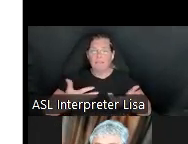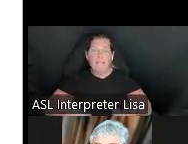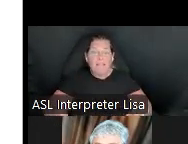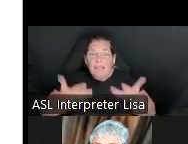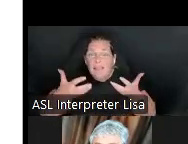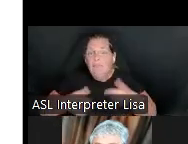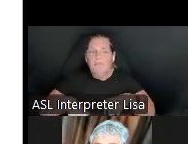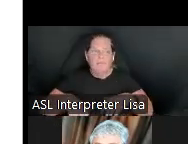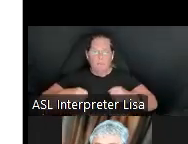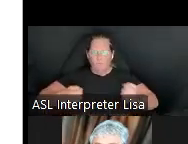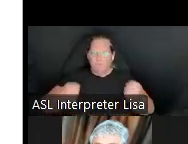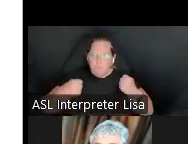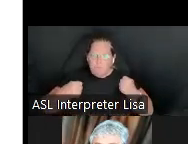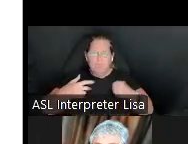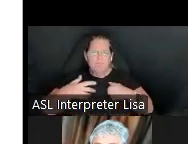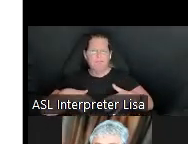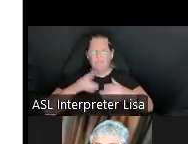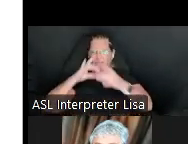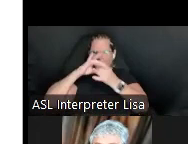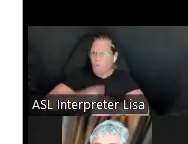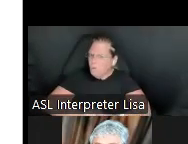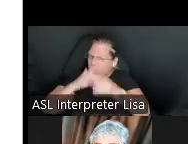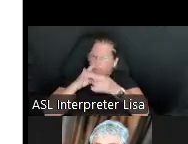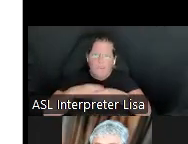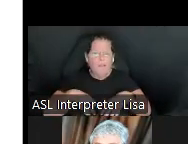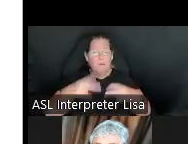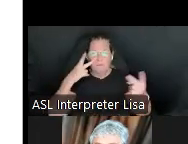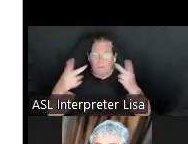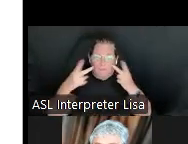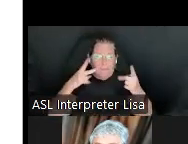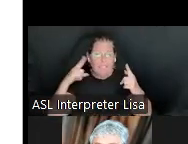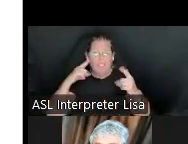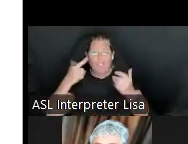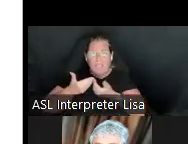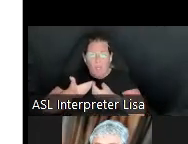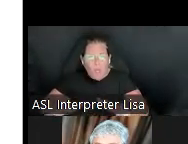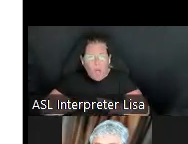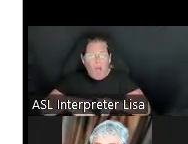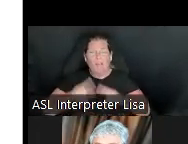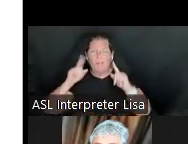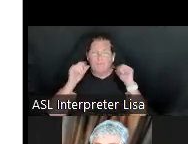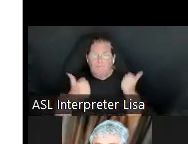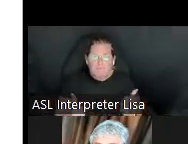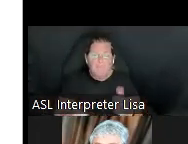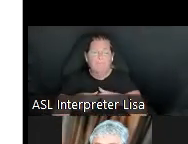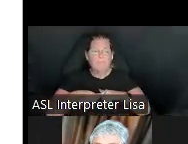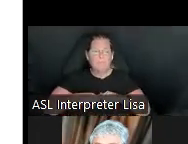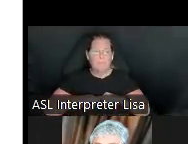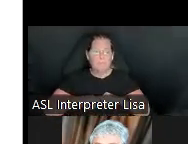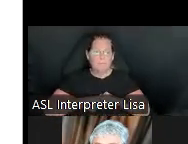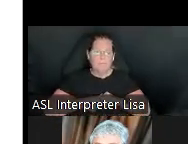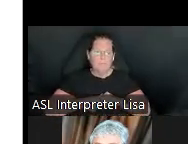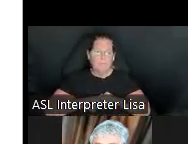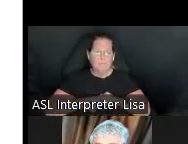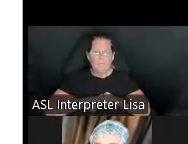and coordination issues, vision problems, hearing loss, and communication skills. There may be the person